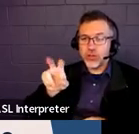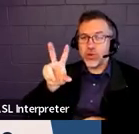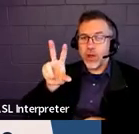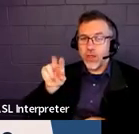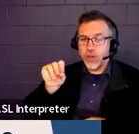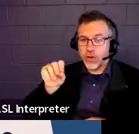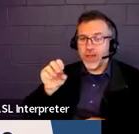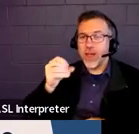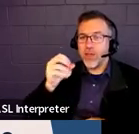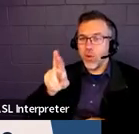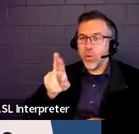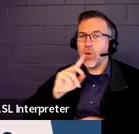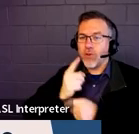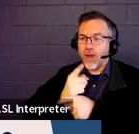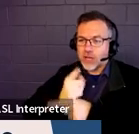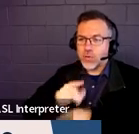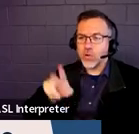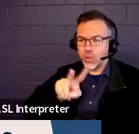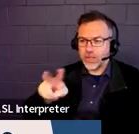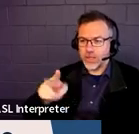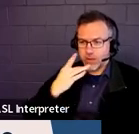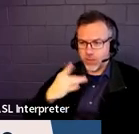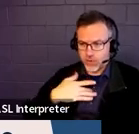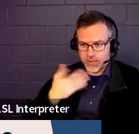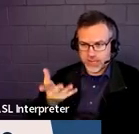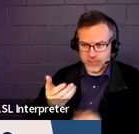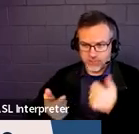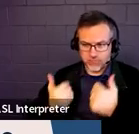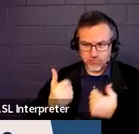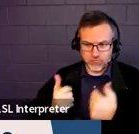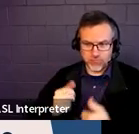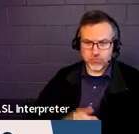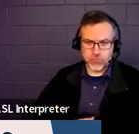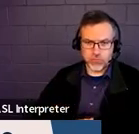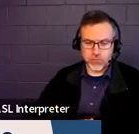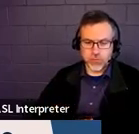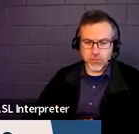22nd birthday? So,